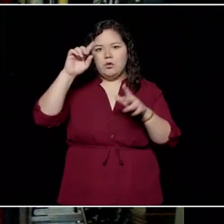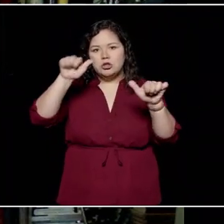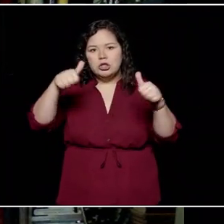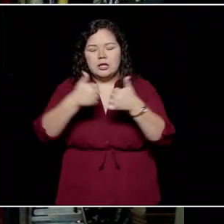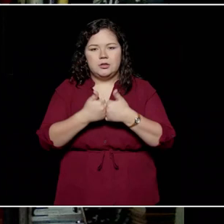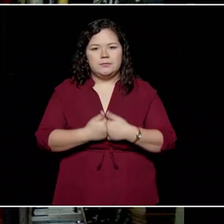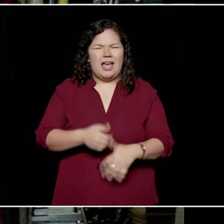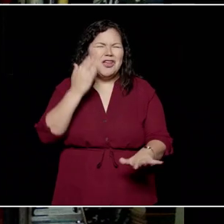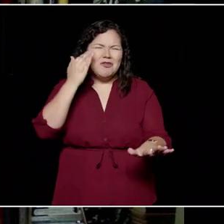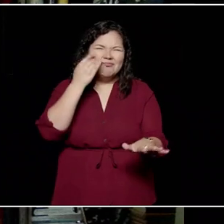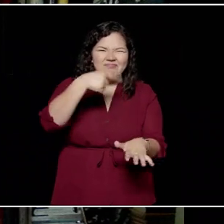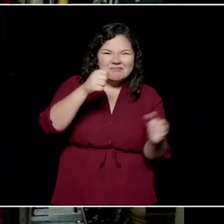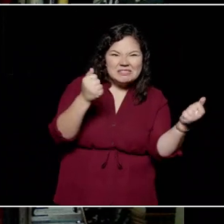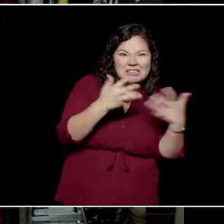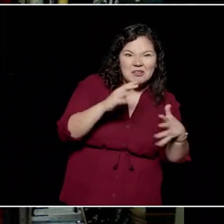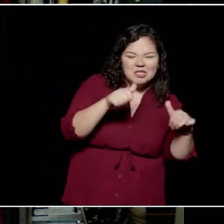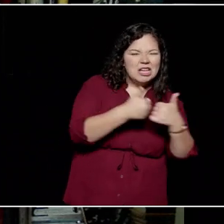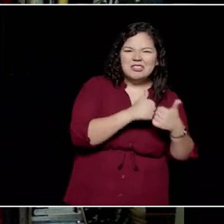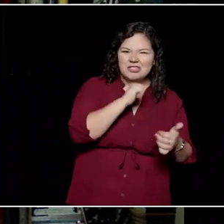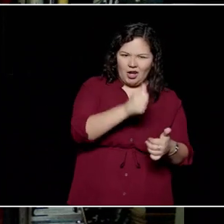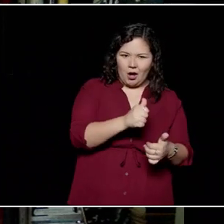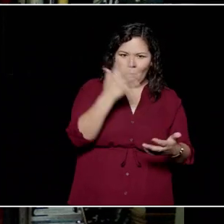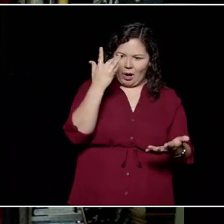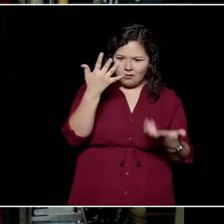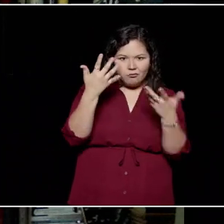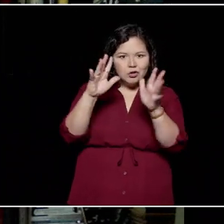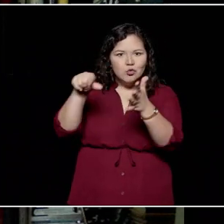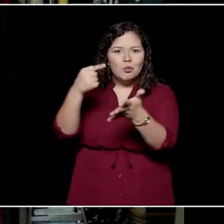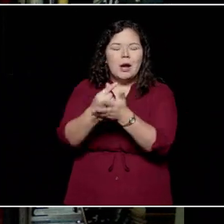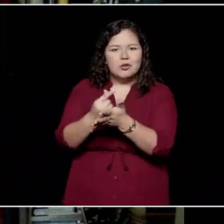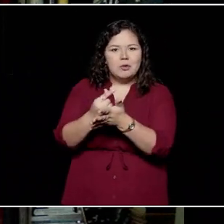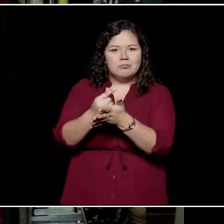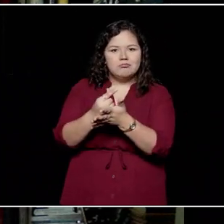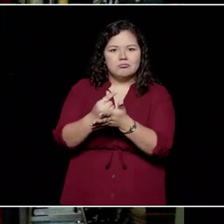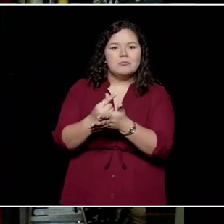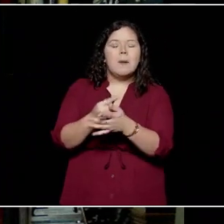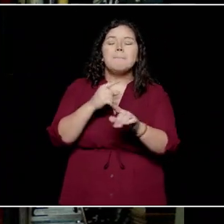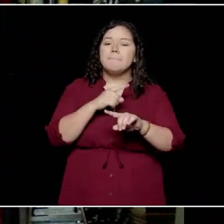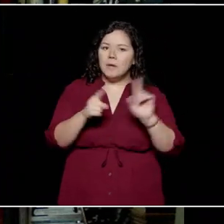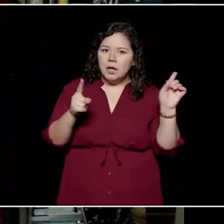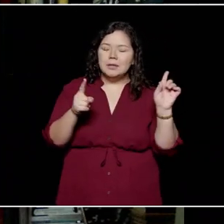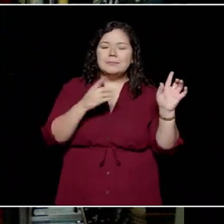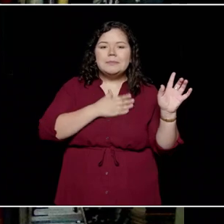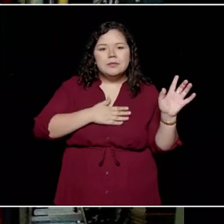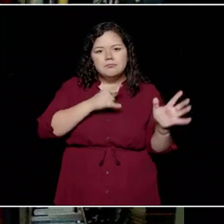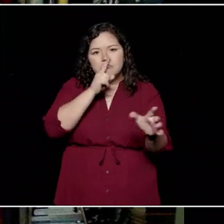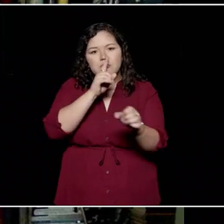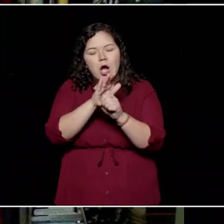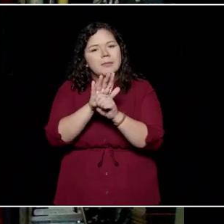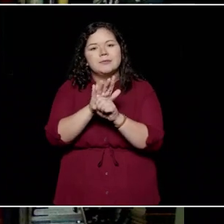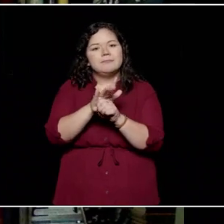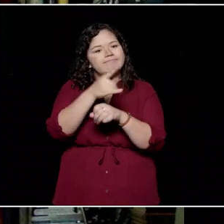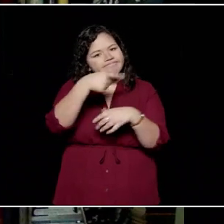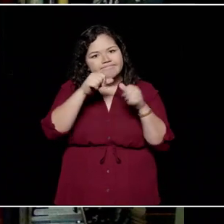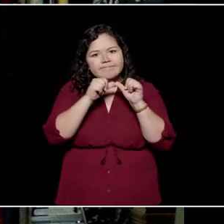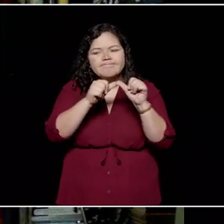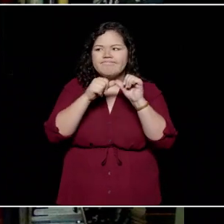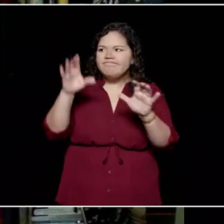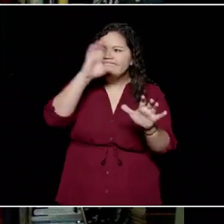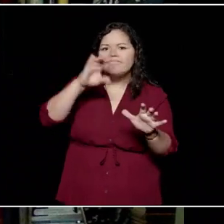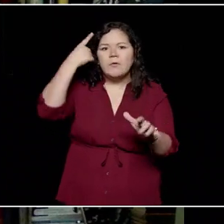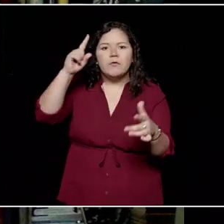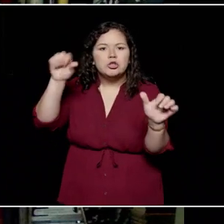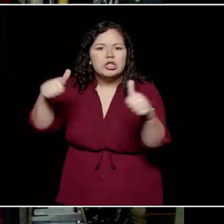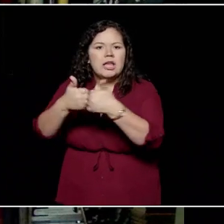are afraid of a challenge. The fact that you are graduating tells me this. But promise yourself that you will not stop challenging